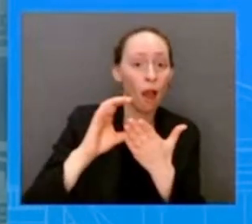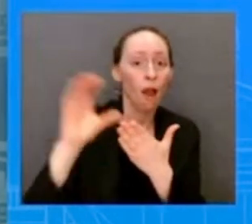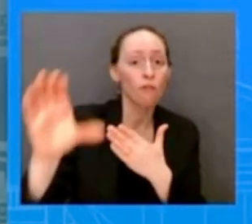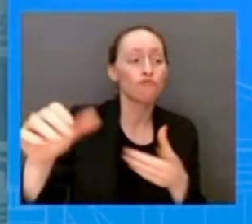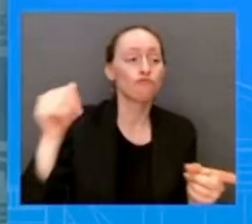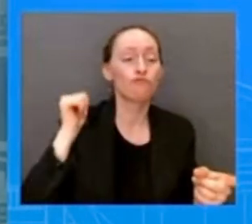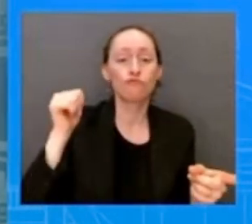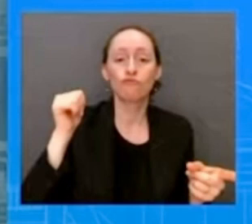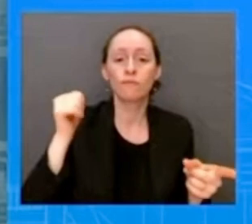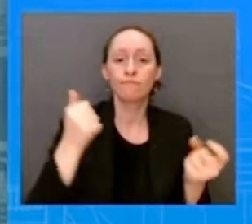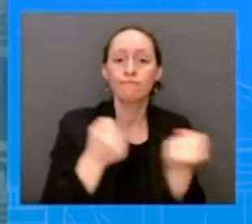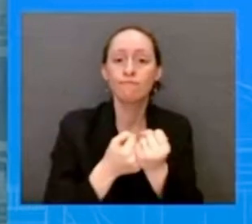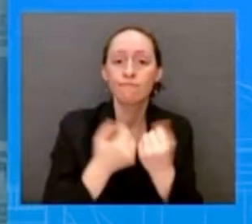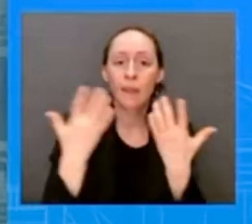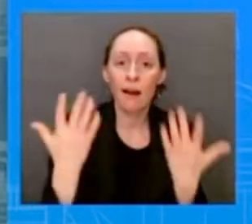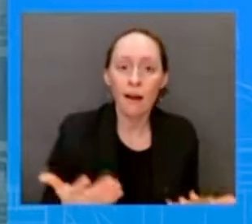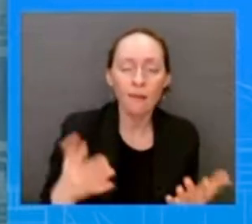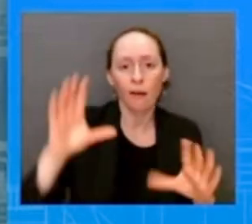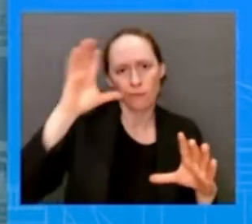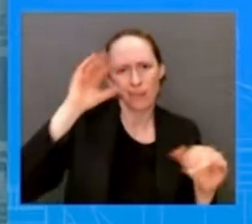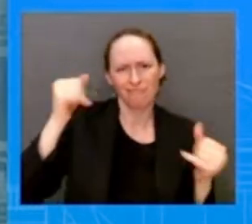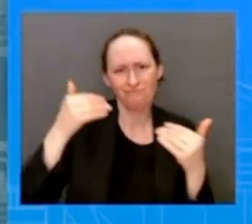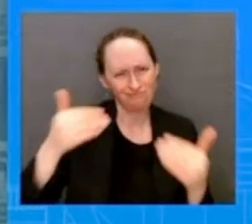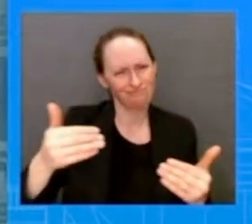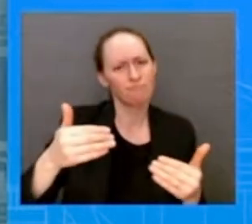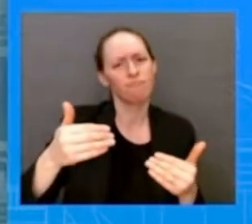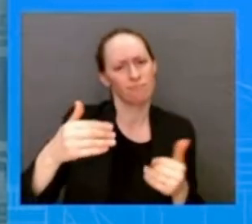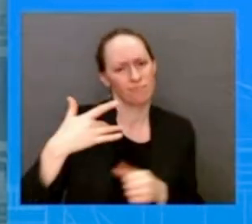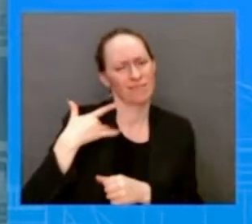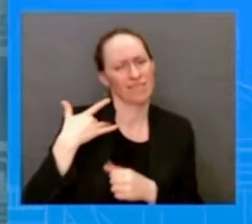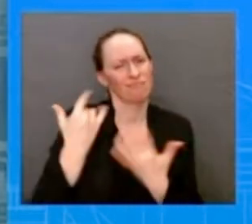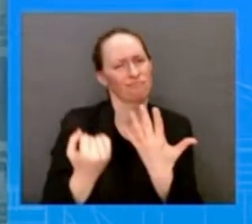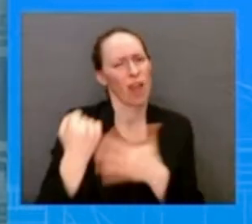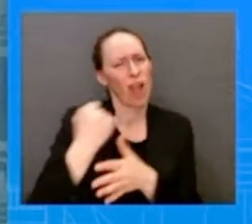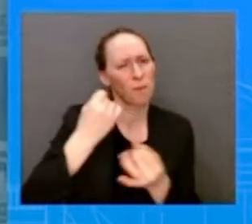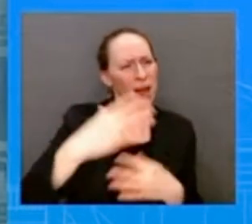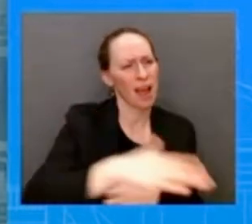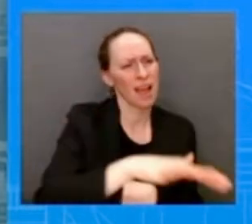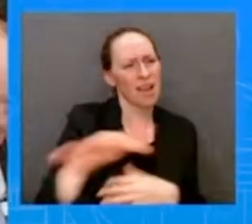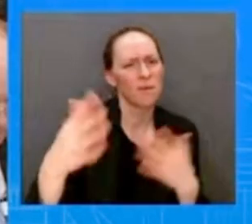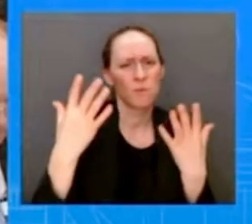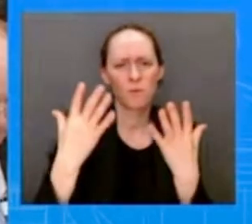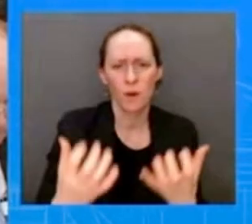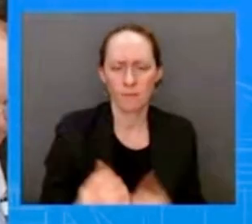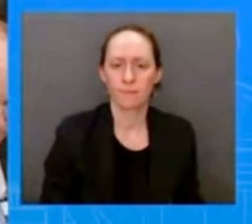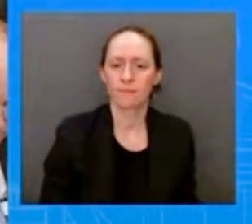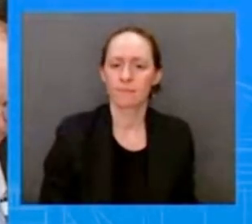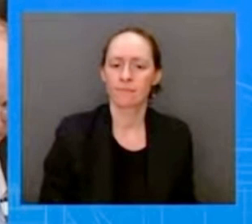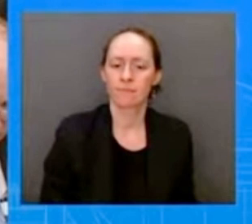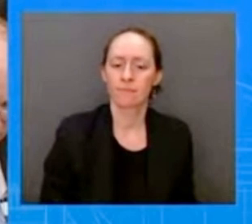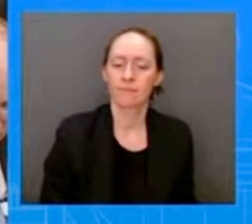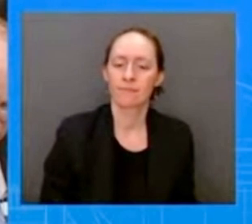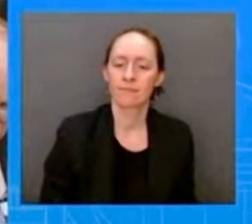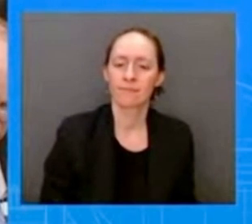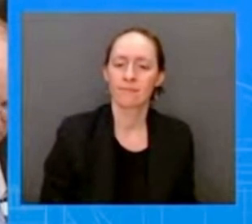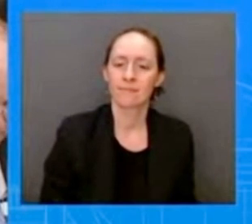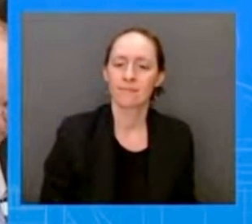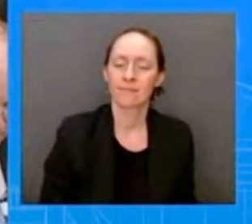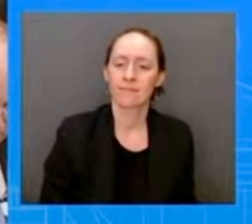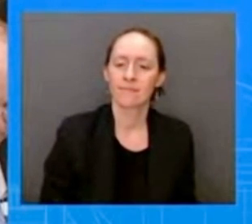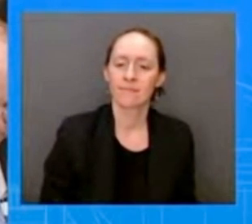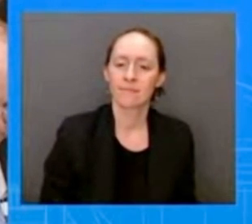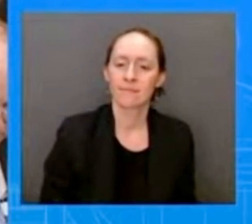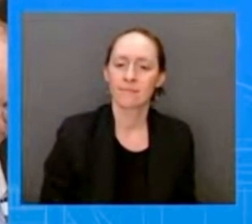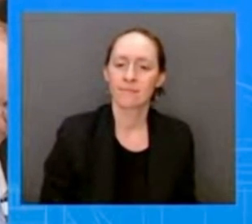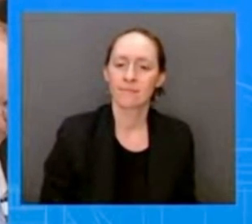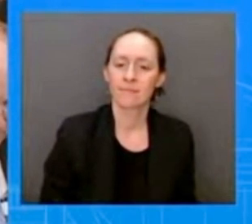seeing this particular piece of legislation that's going to come before him. And can I ask about a moment in the president's speech last night